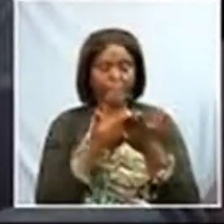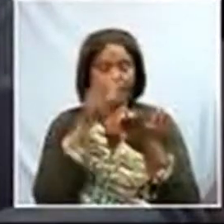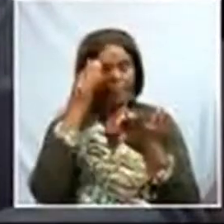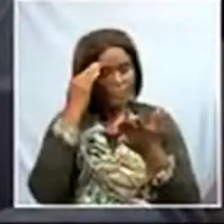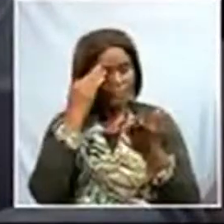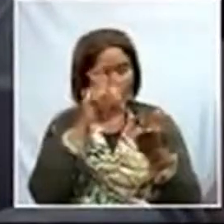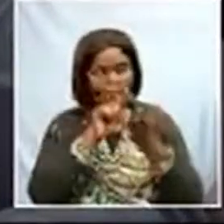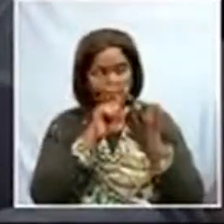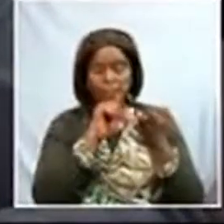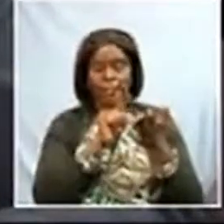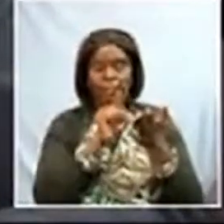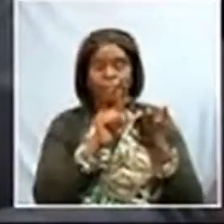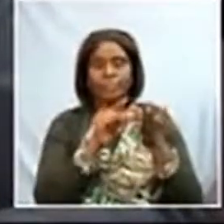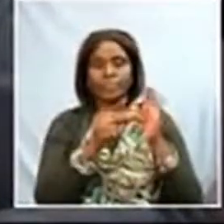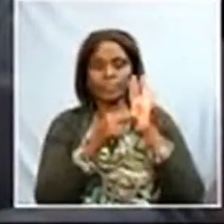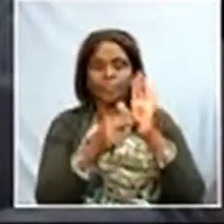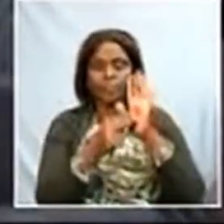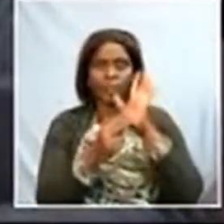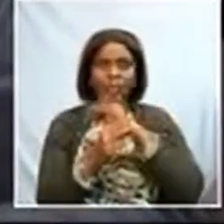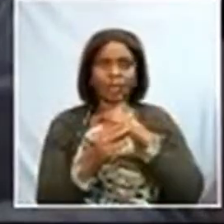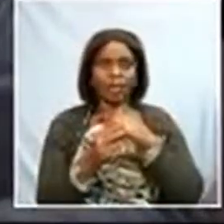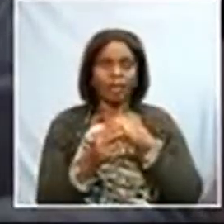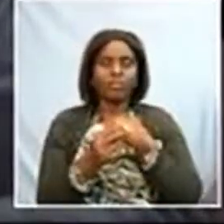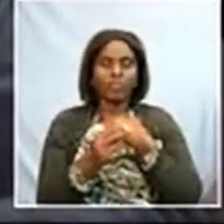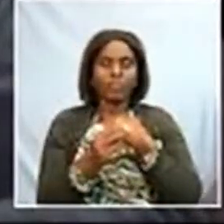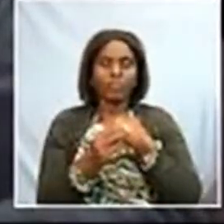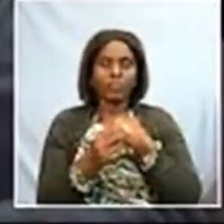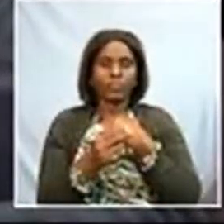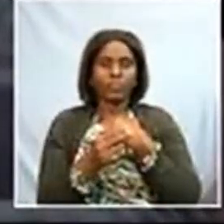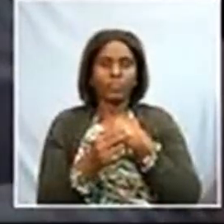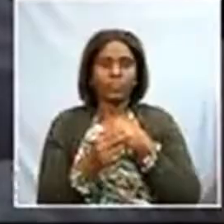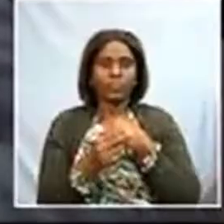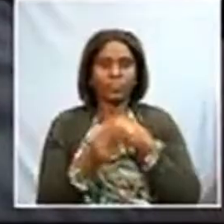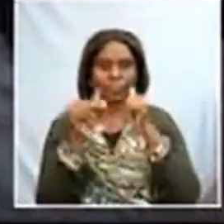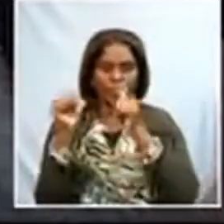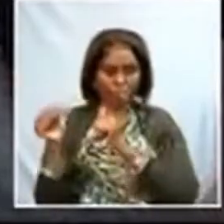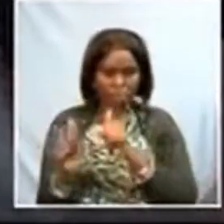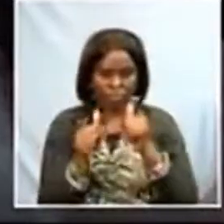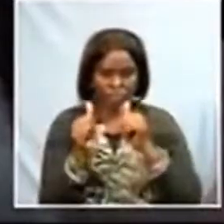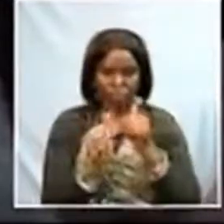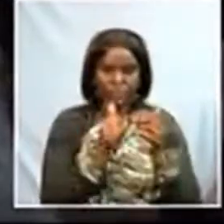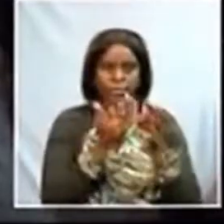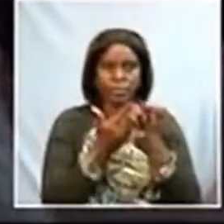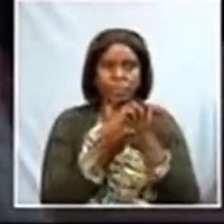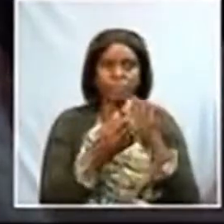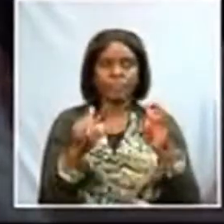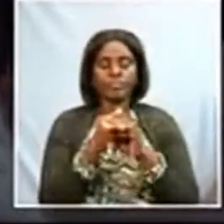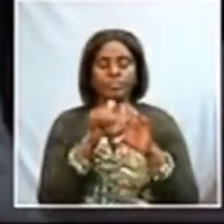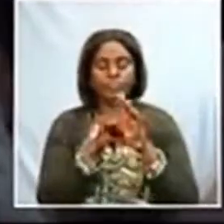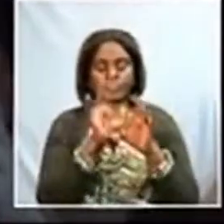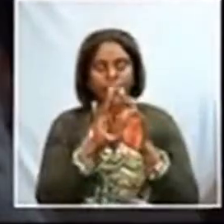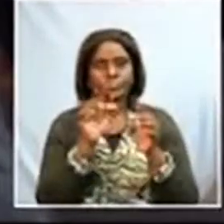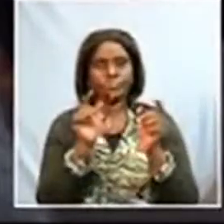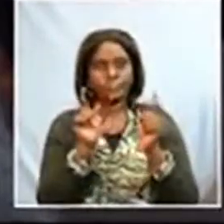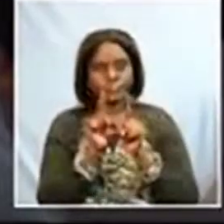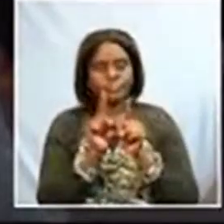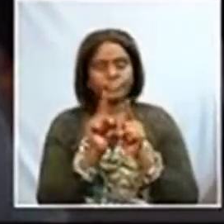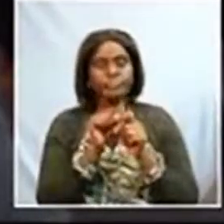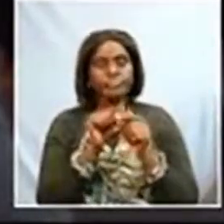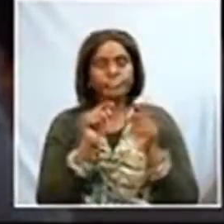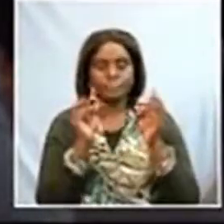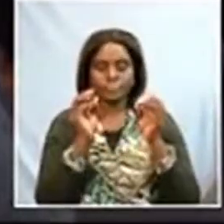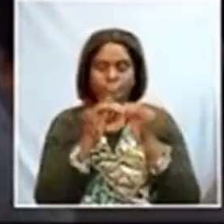as it is showing. So the action that we actually engaged them is that we actually wrote to them the